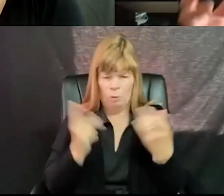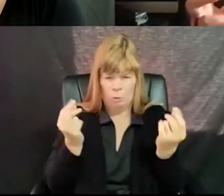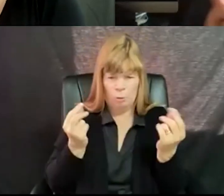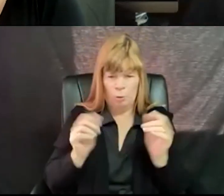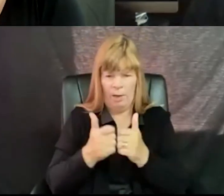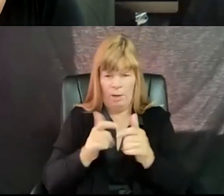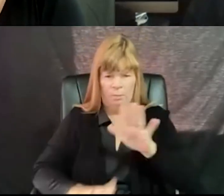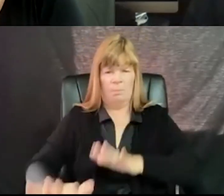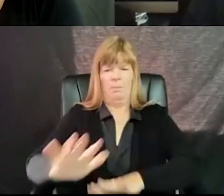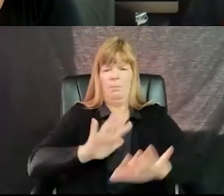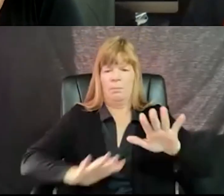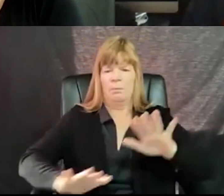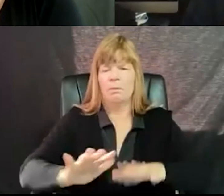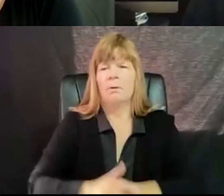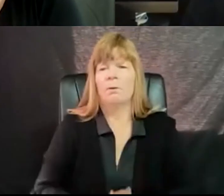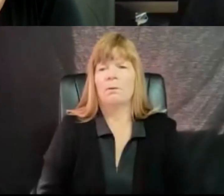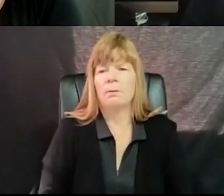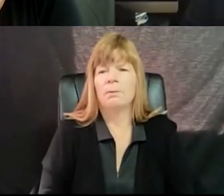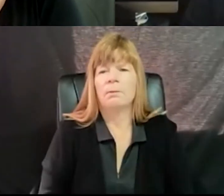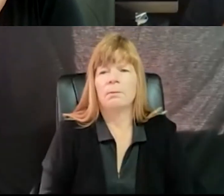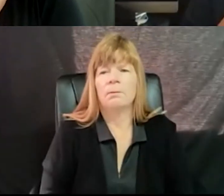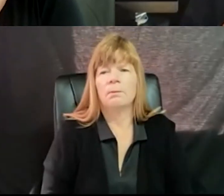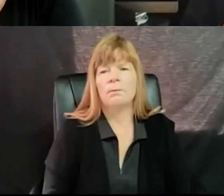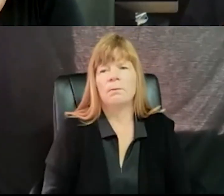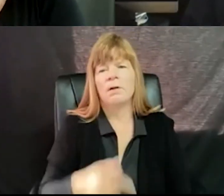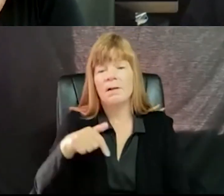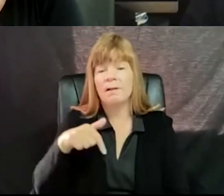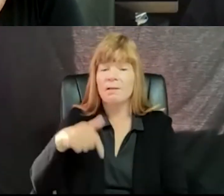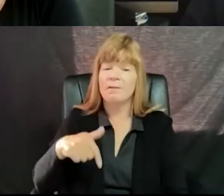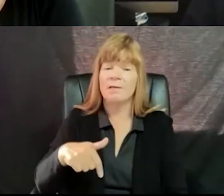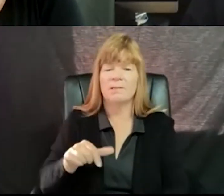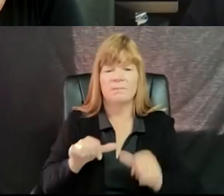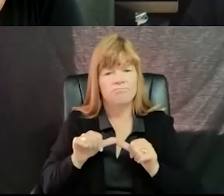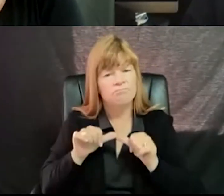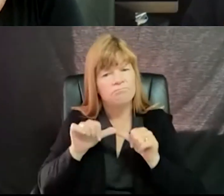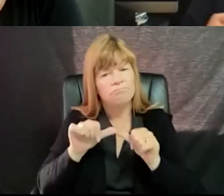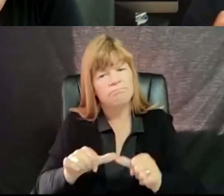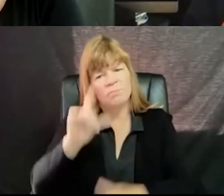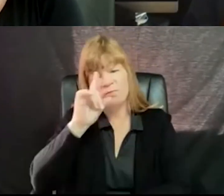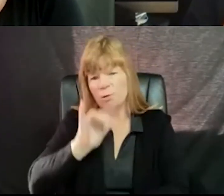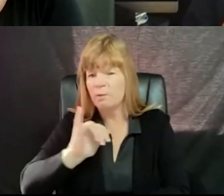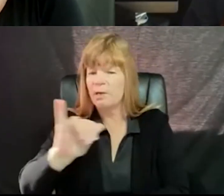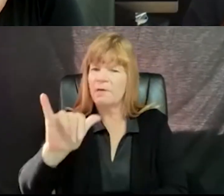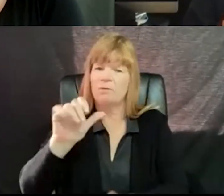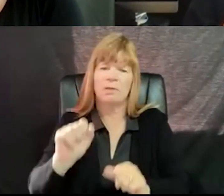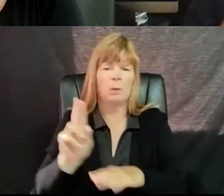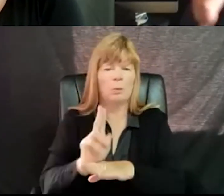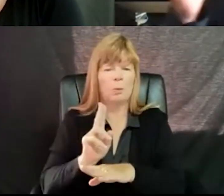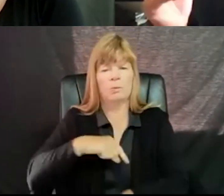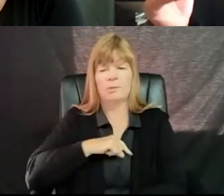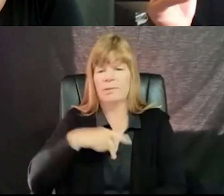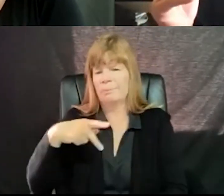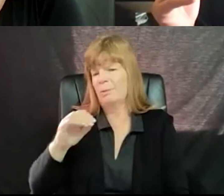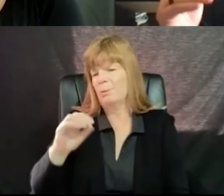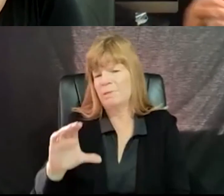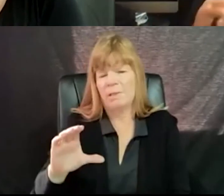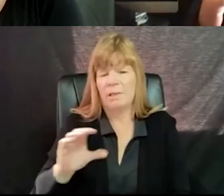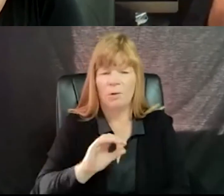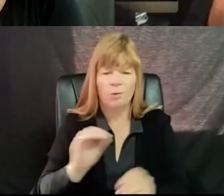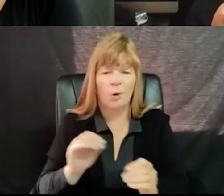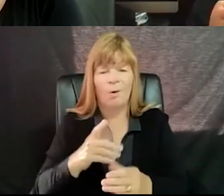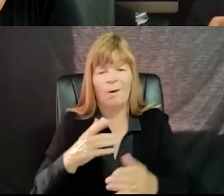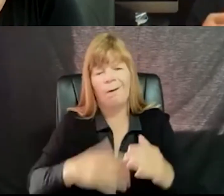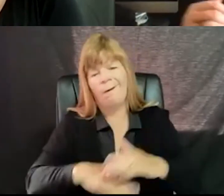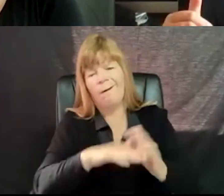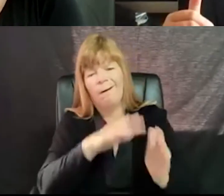So, and we are a lifelong point of contact. So there's no age out limit